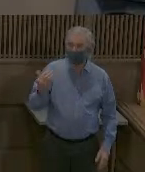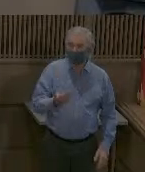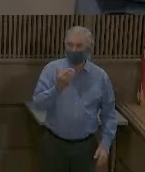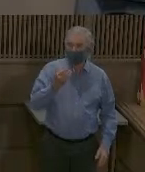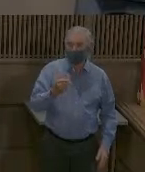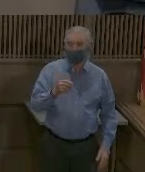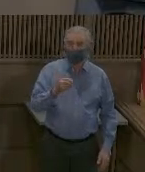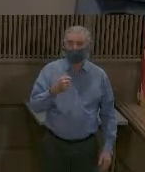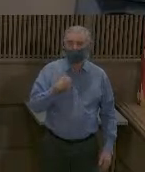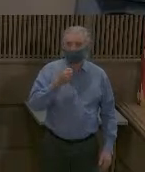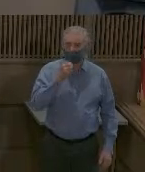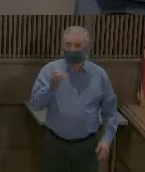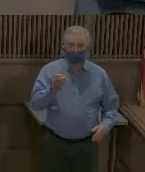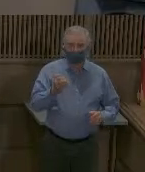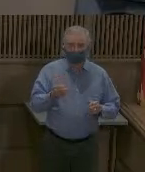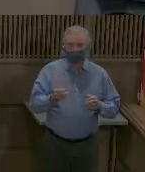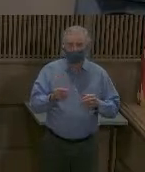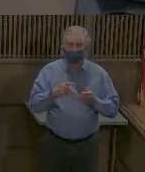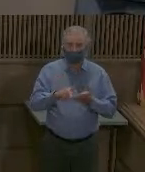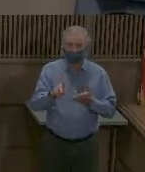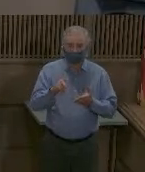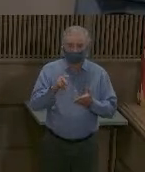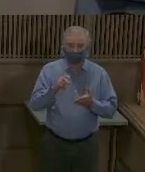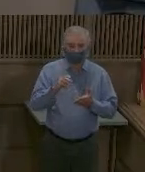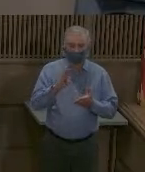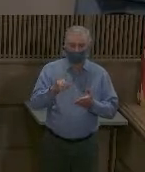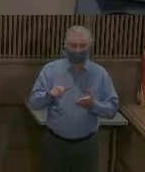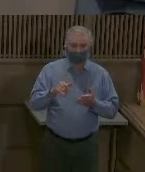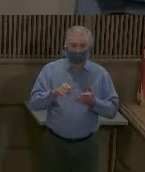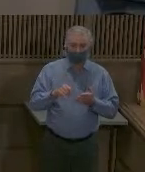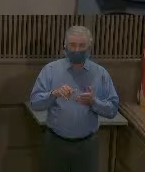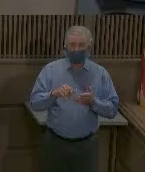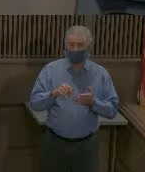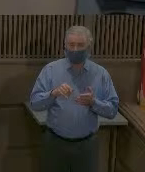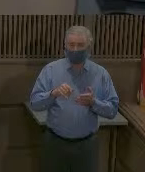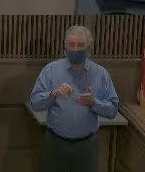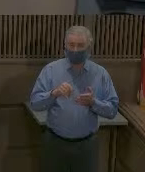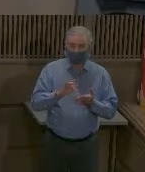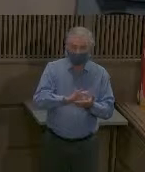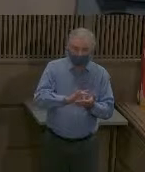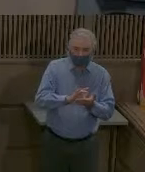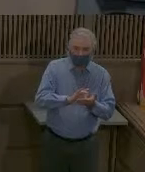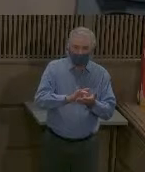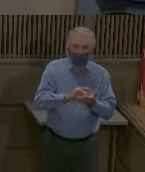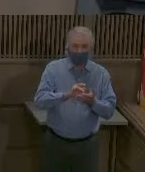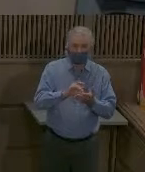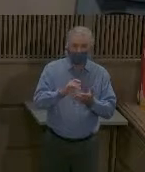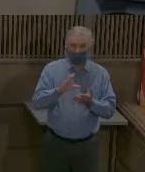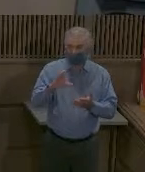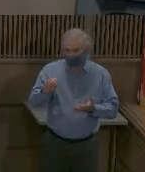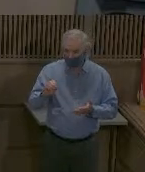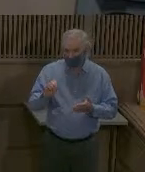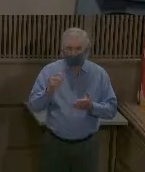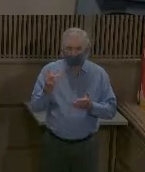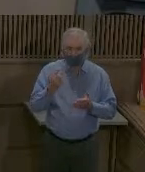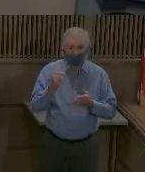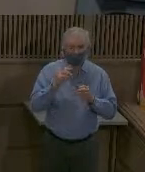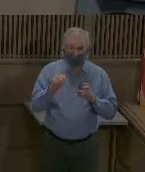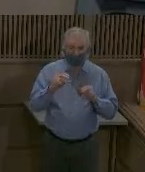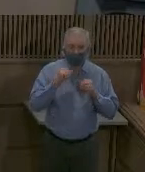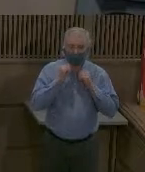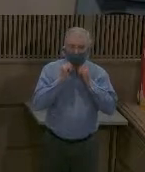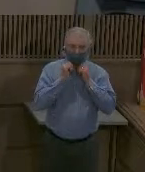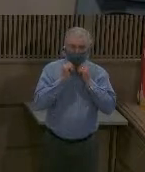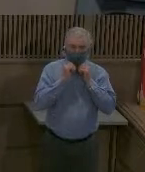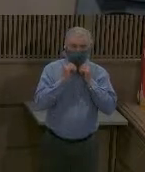sponsor. I'm not being paid by Pfizer or Moderna. I don't care which vaccine you get, but it is important